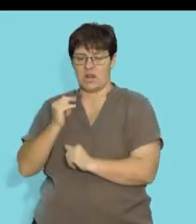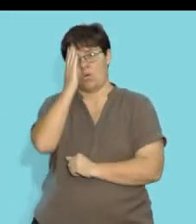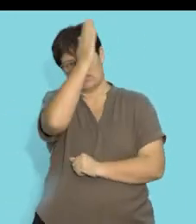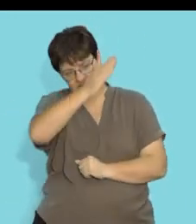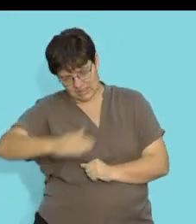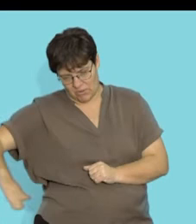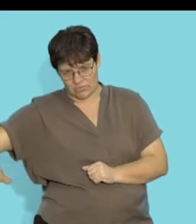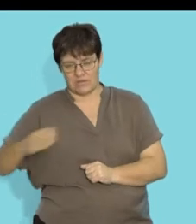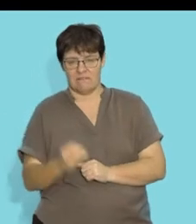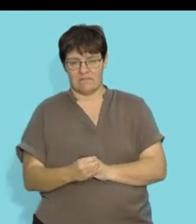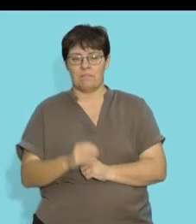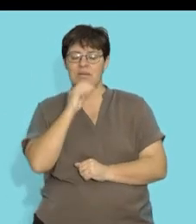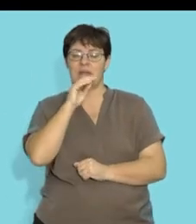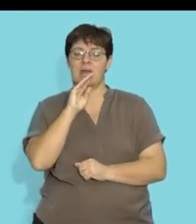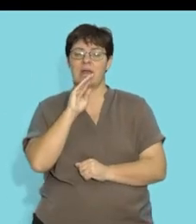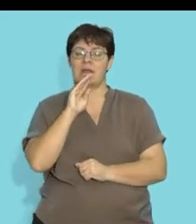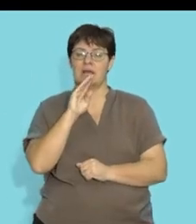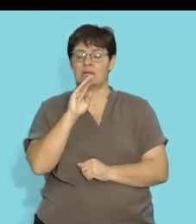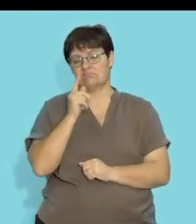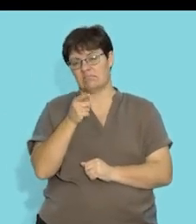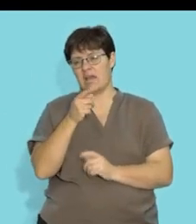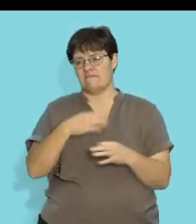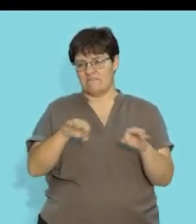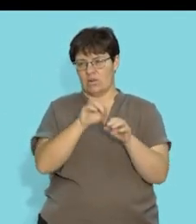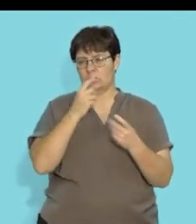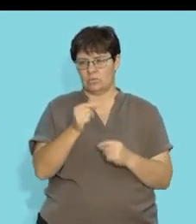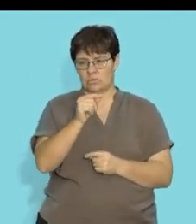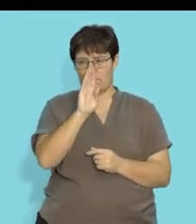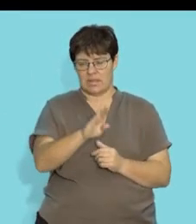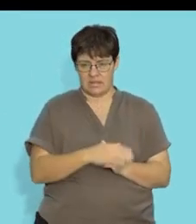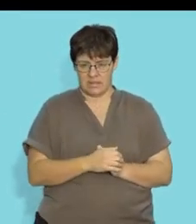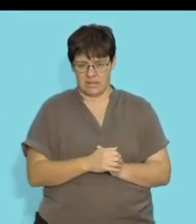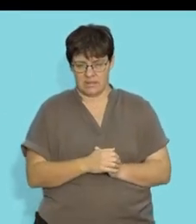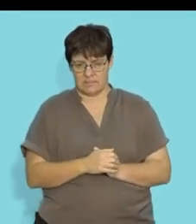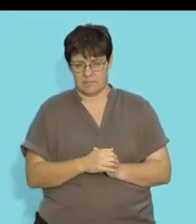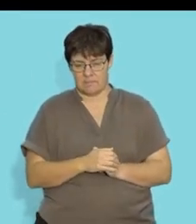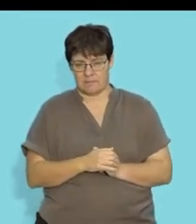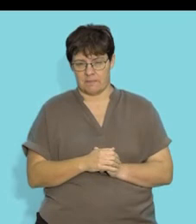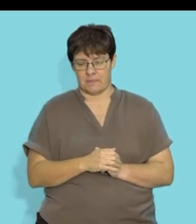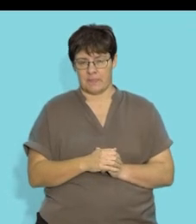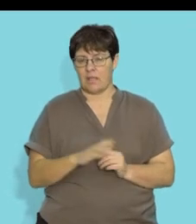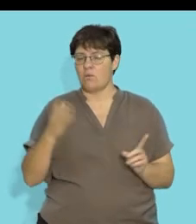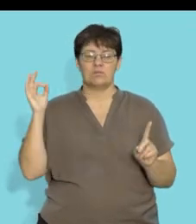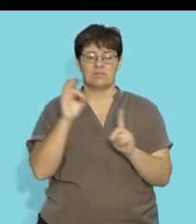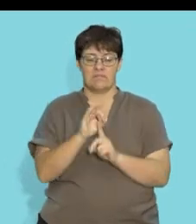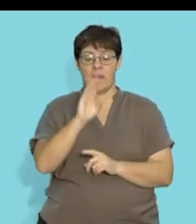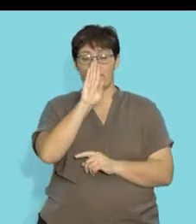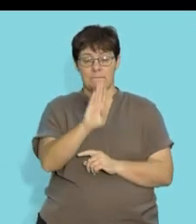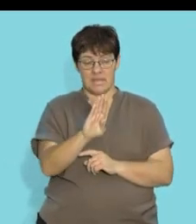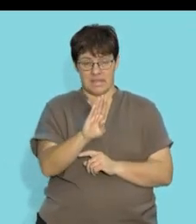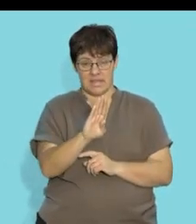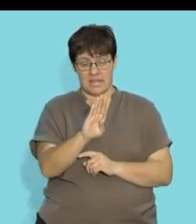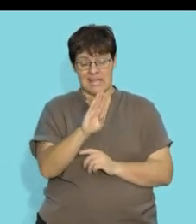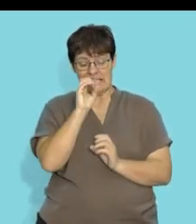downwards, right? So that's what the b value does. Now, to be particular with this,